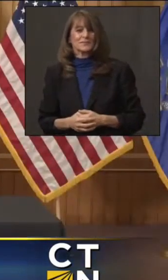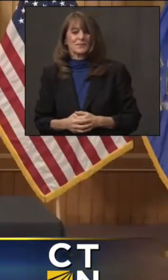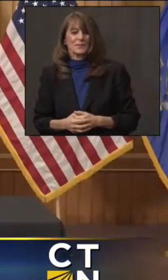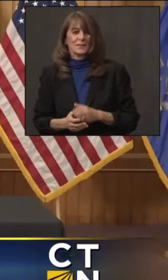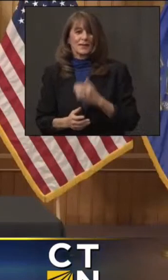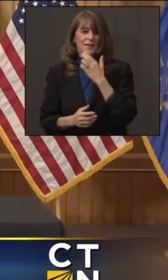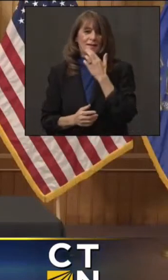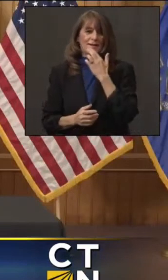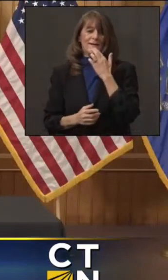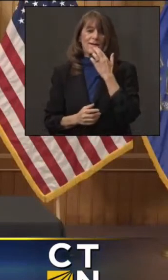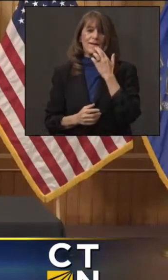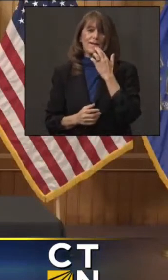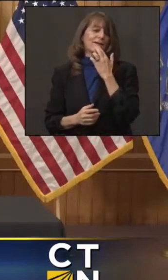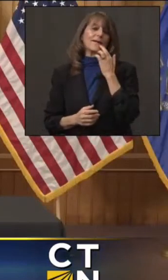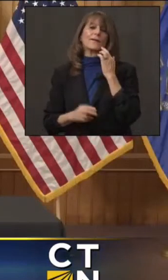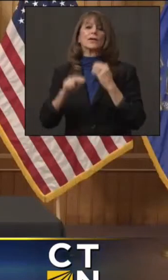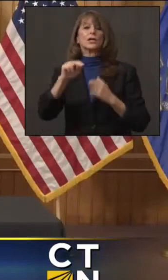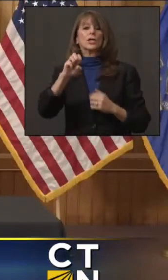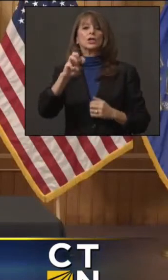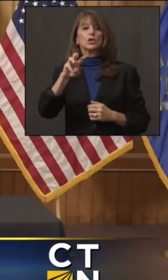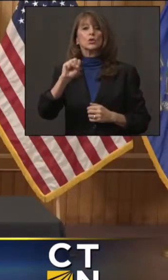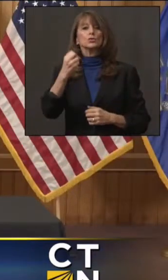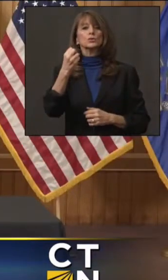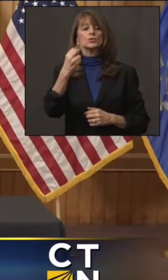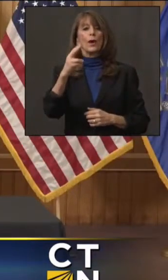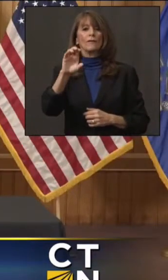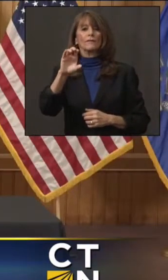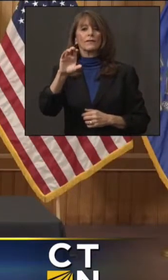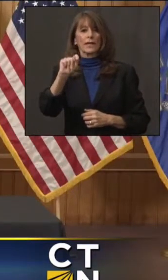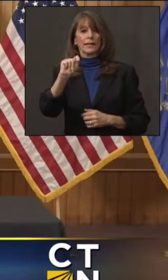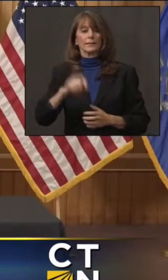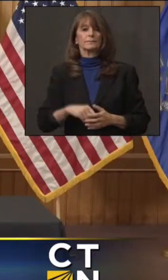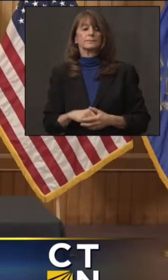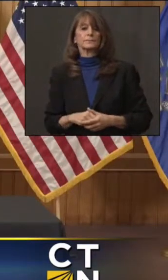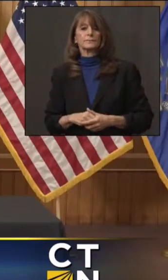Thank you. News 12 Connecticut.